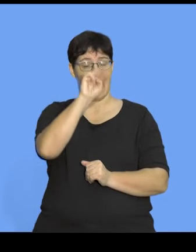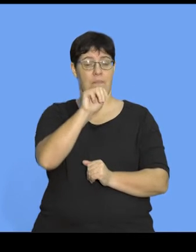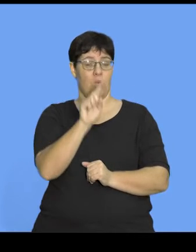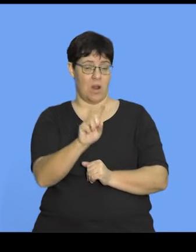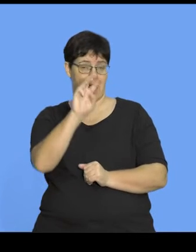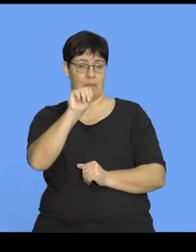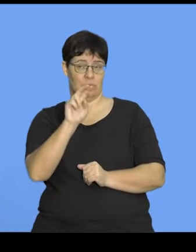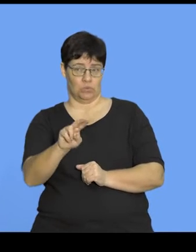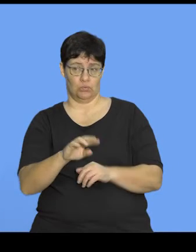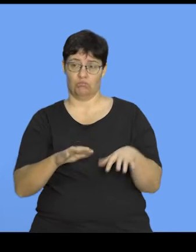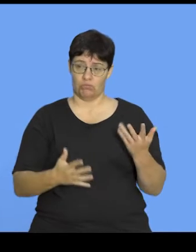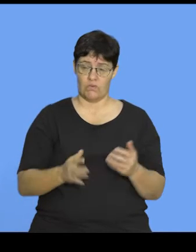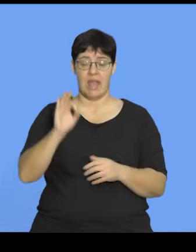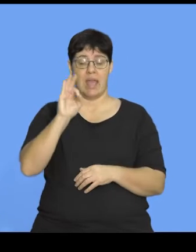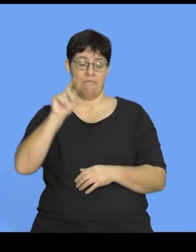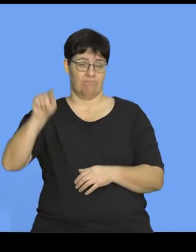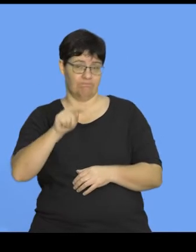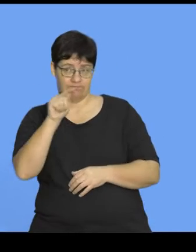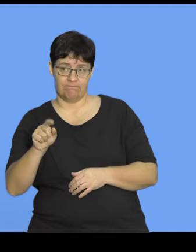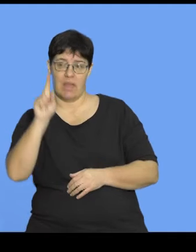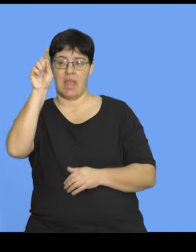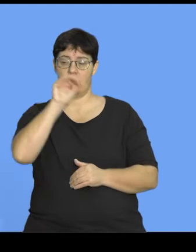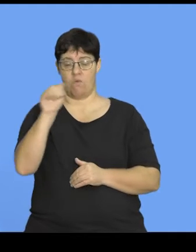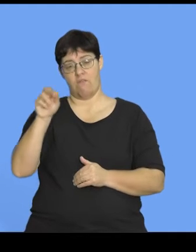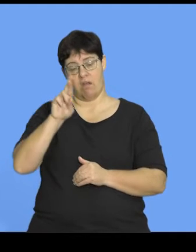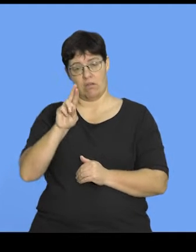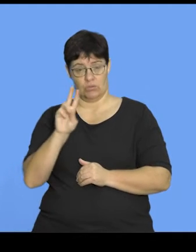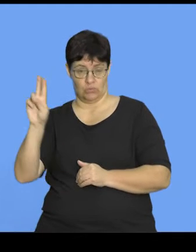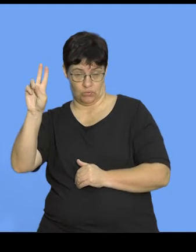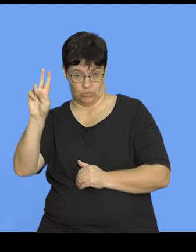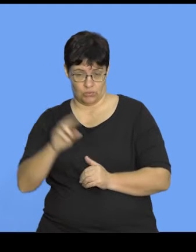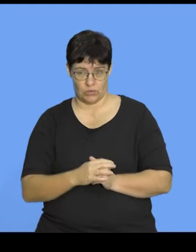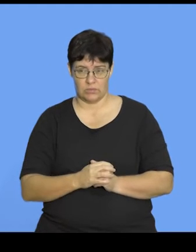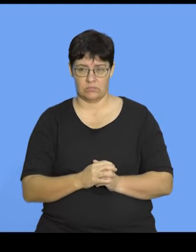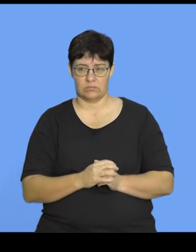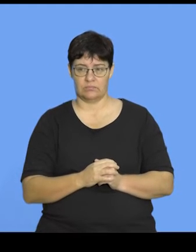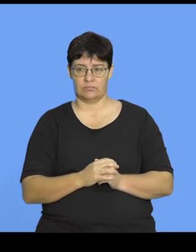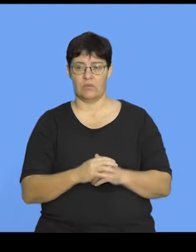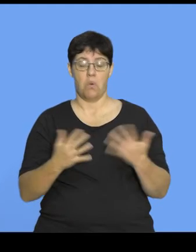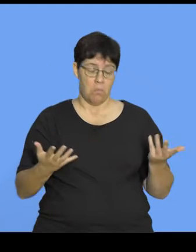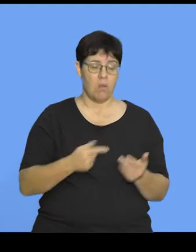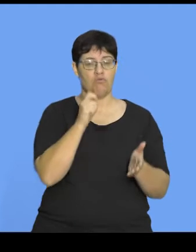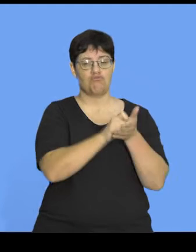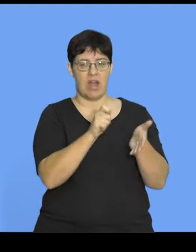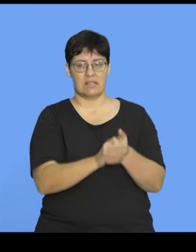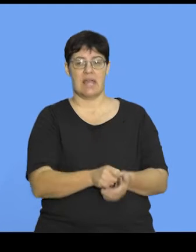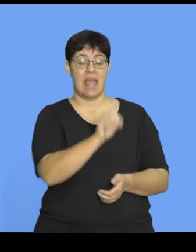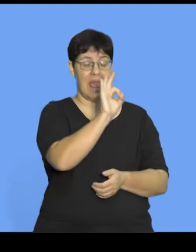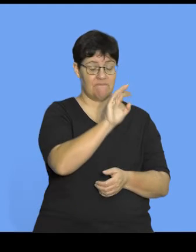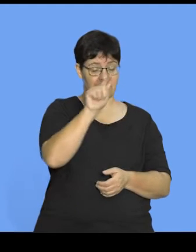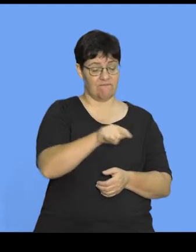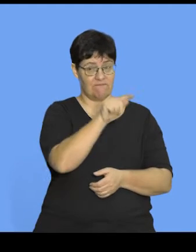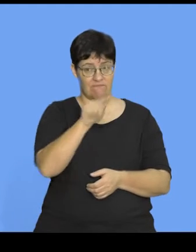Okay? I can write it as m1, m2 over r